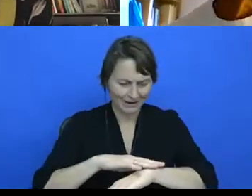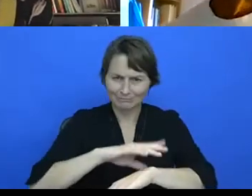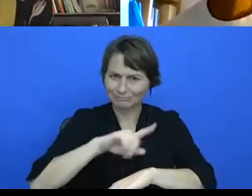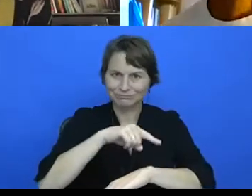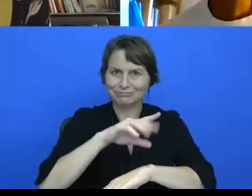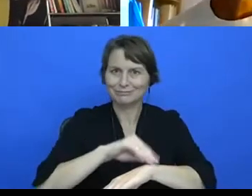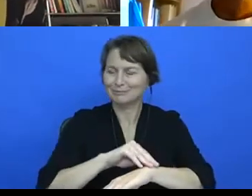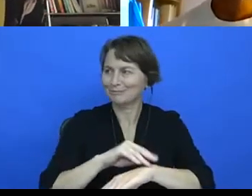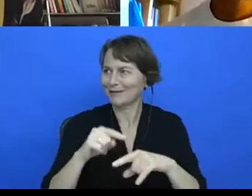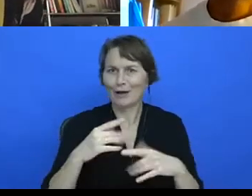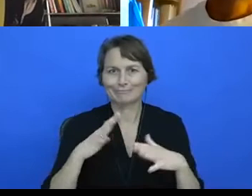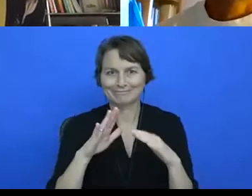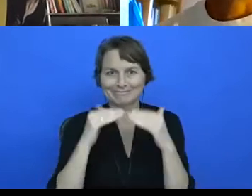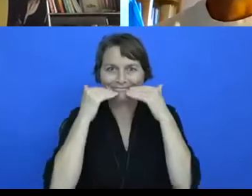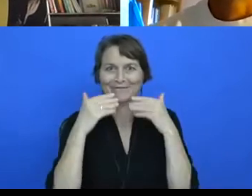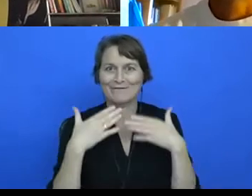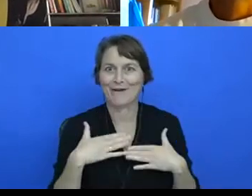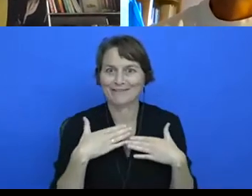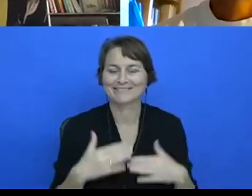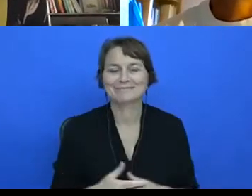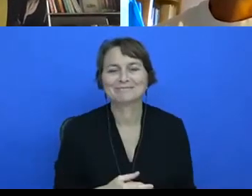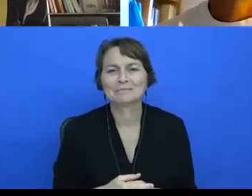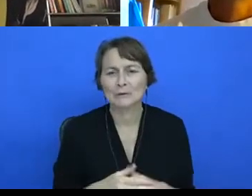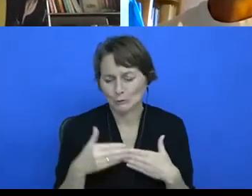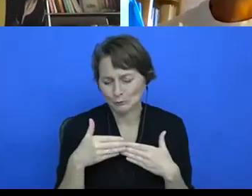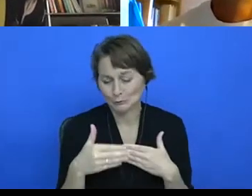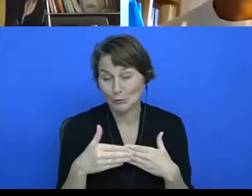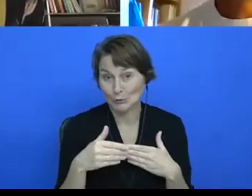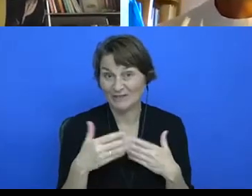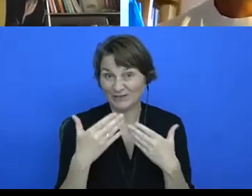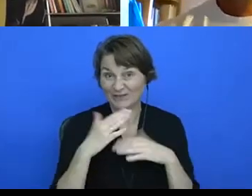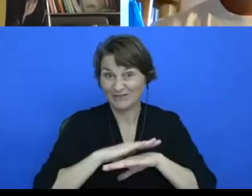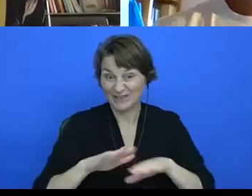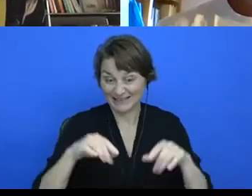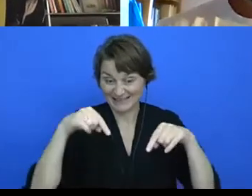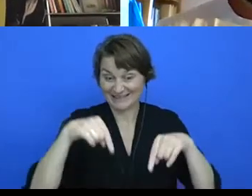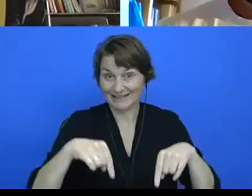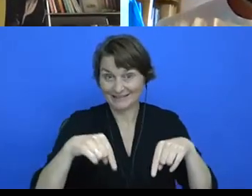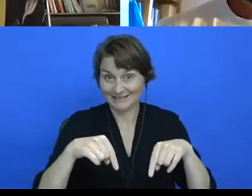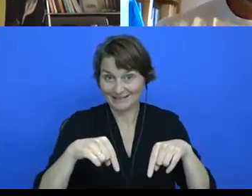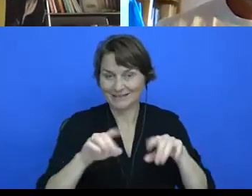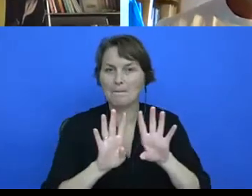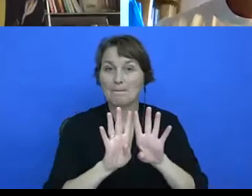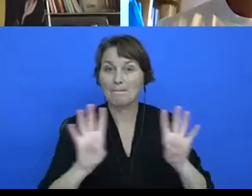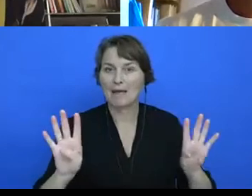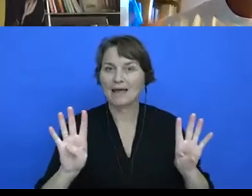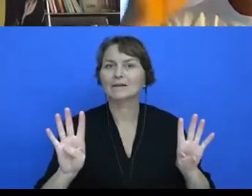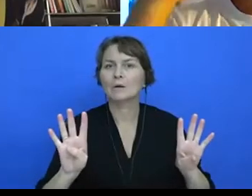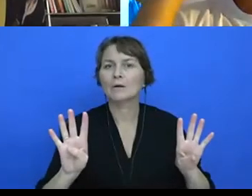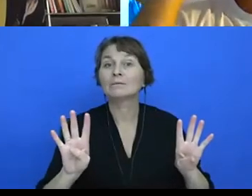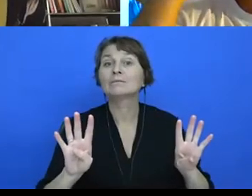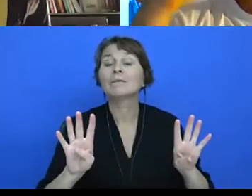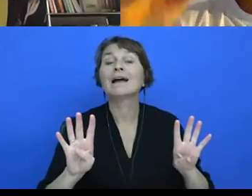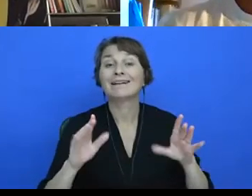We will very soon end this panel discussion and meet again in another Zoom meeting